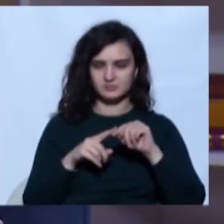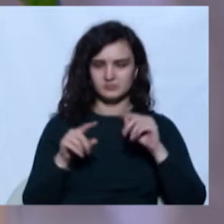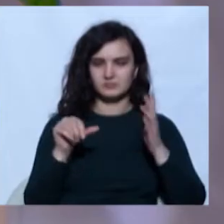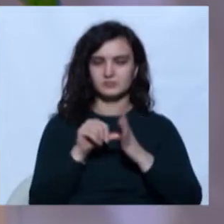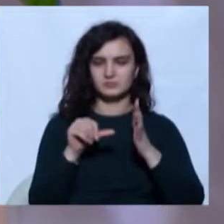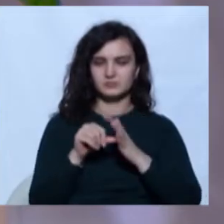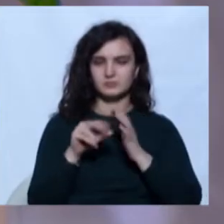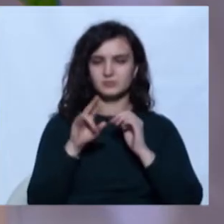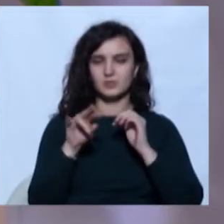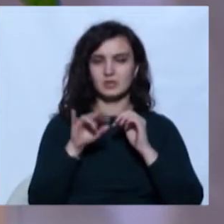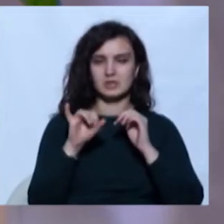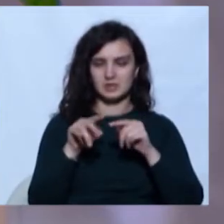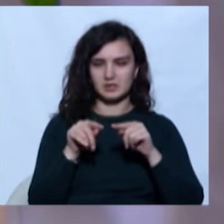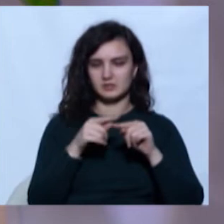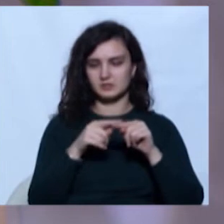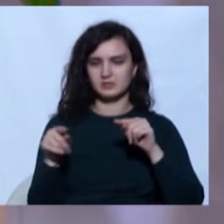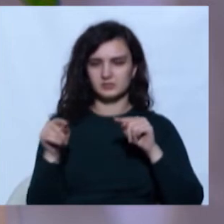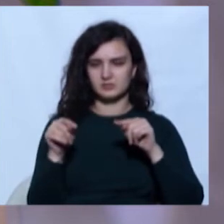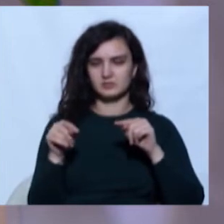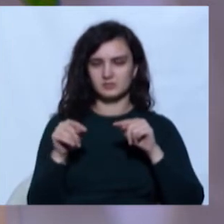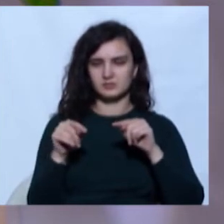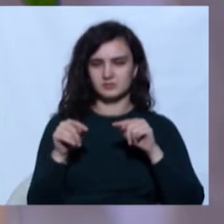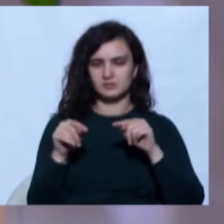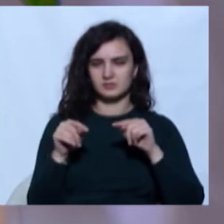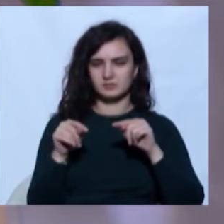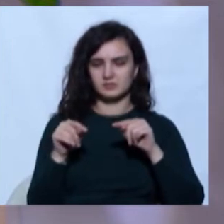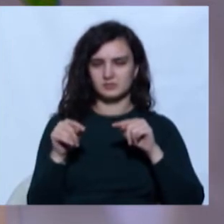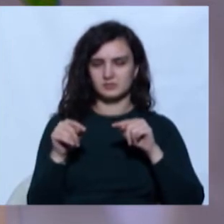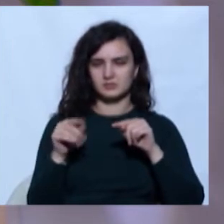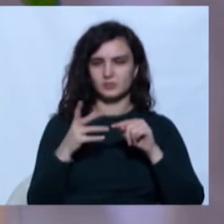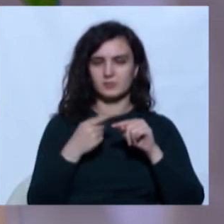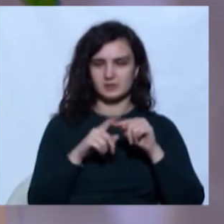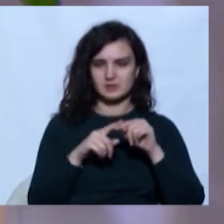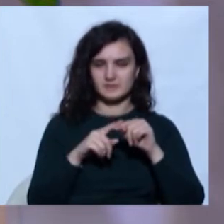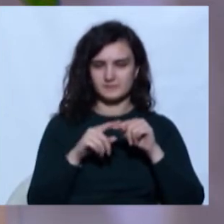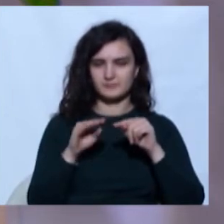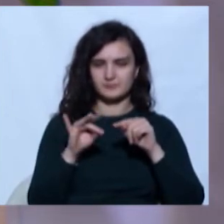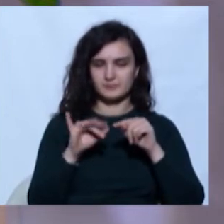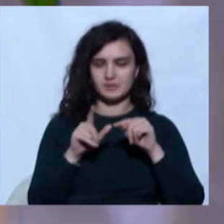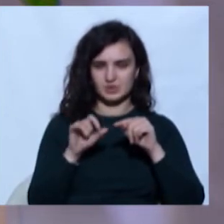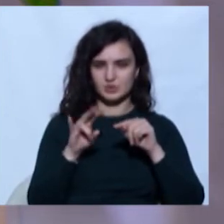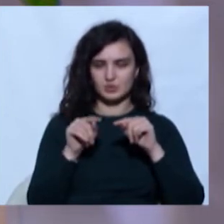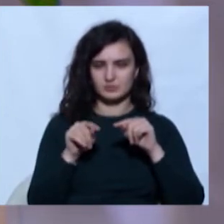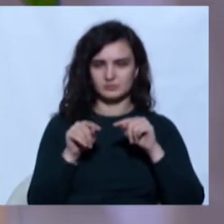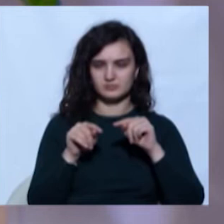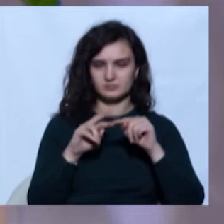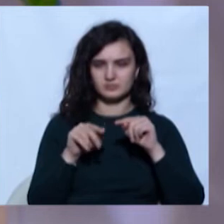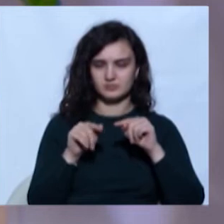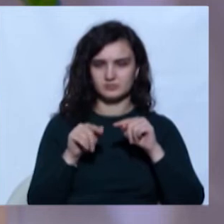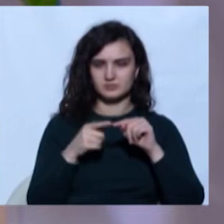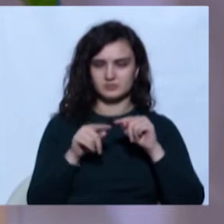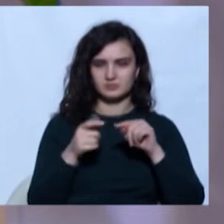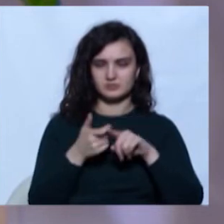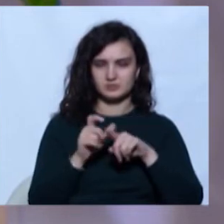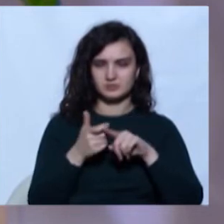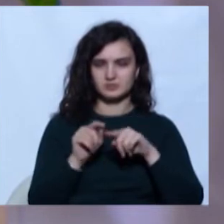helping Napoleon during the rule of the king, which would have been an act of treason, of course, though that's